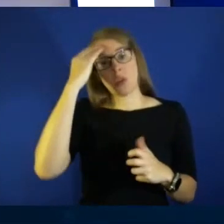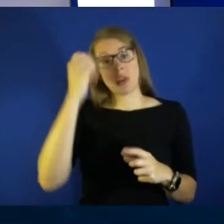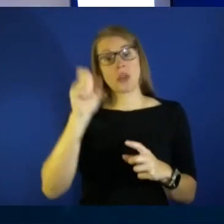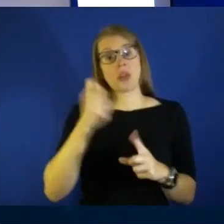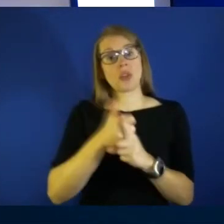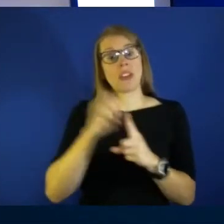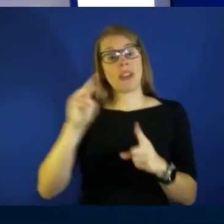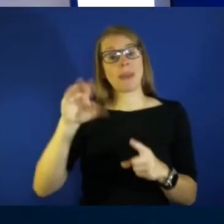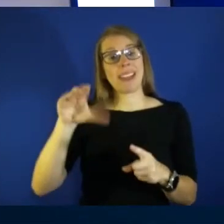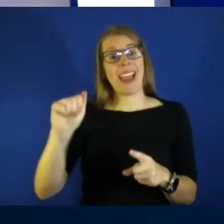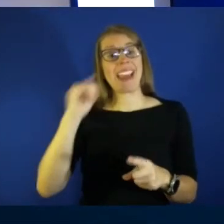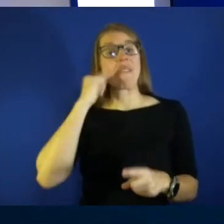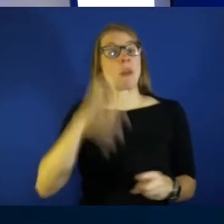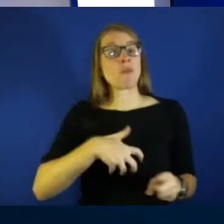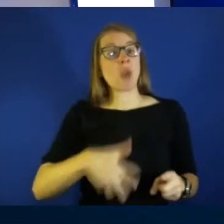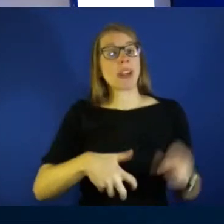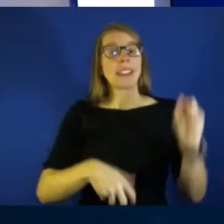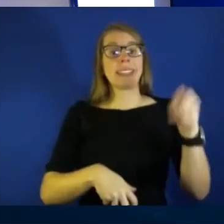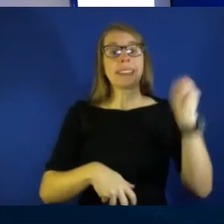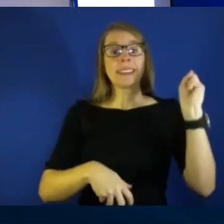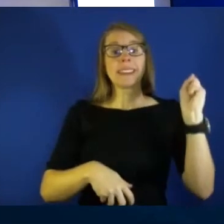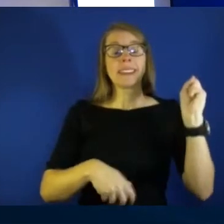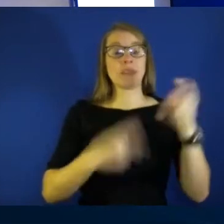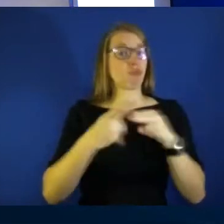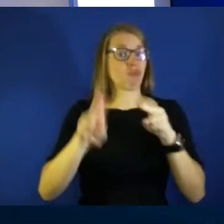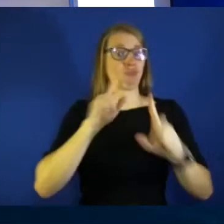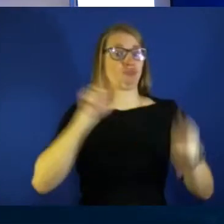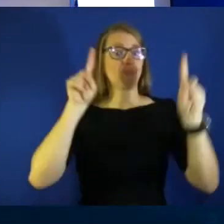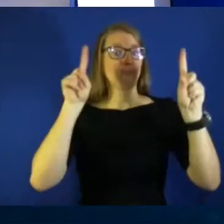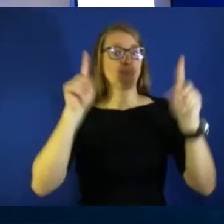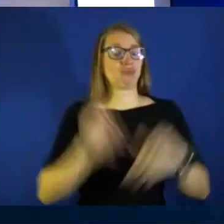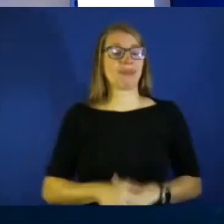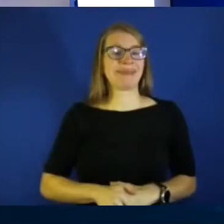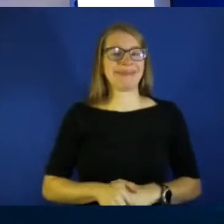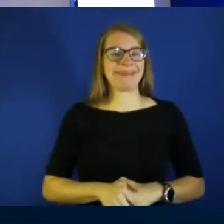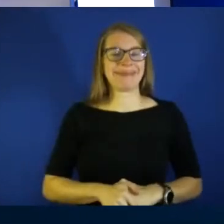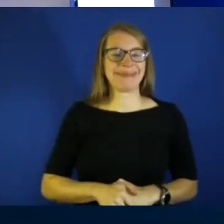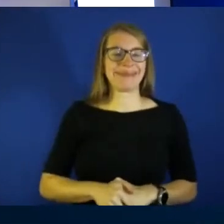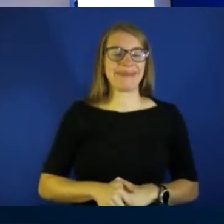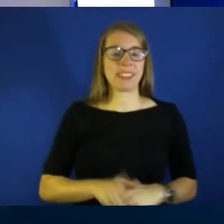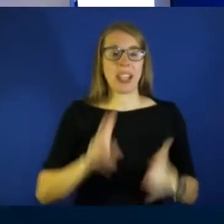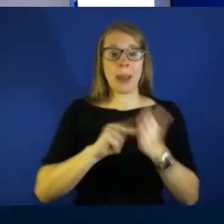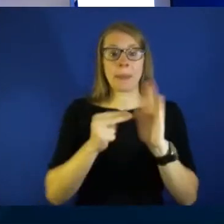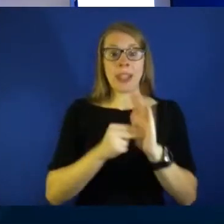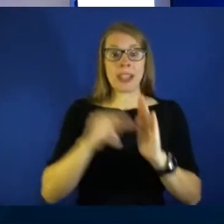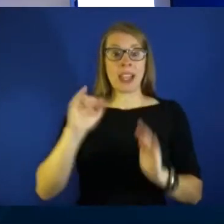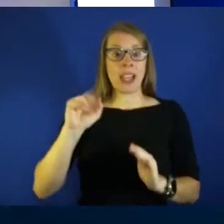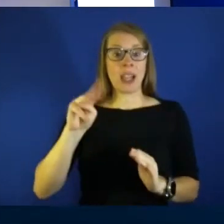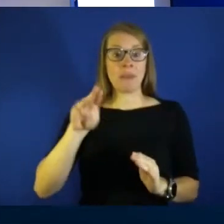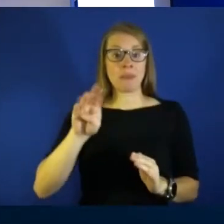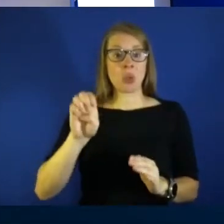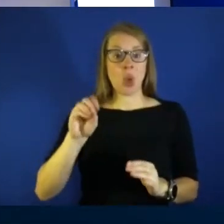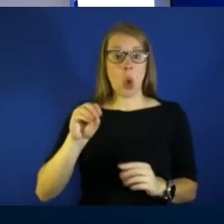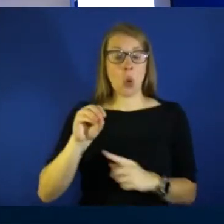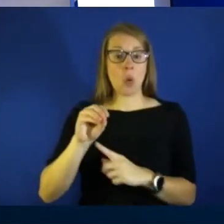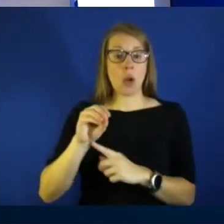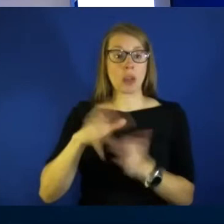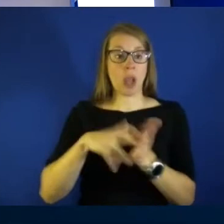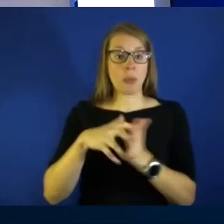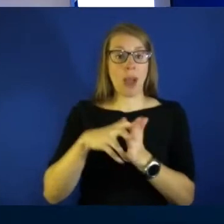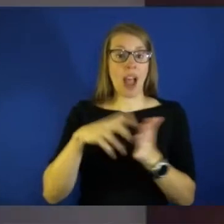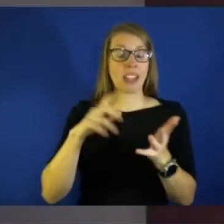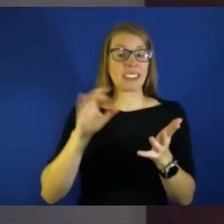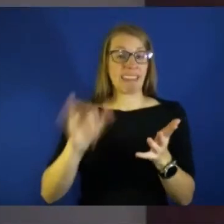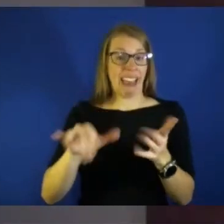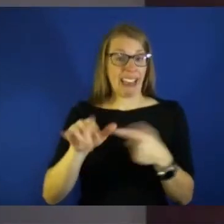Okay. That was a quick answer. Quick answer. I like that. And does that mean because you're immunocompromised, suppressed, does that would fit that qualification?